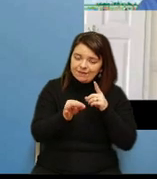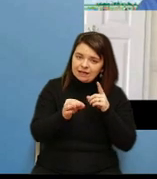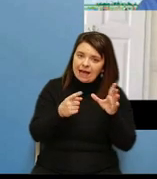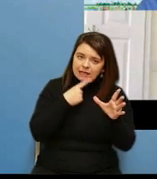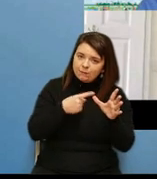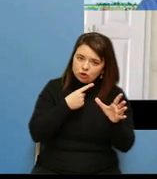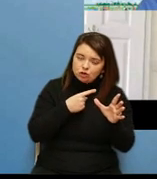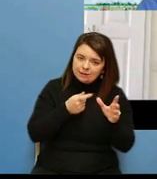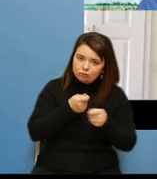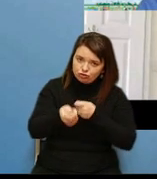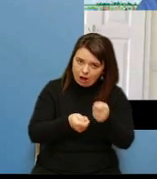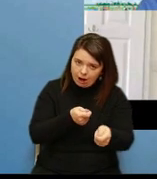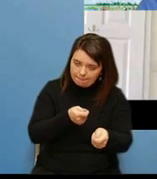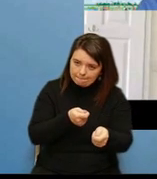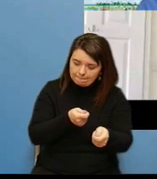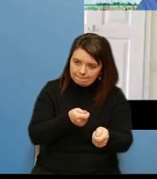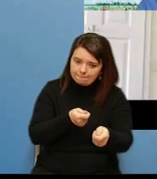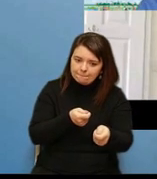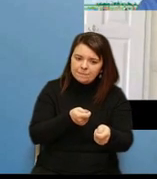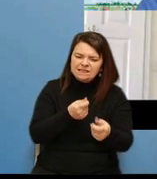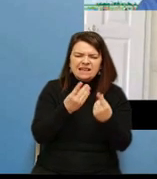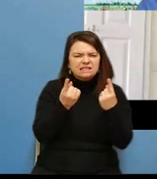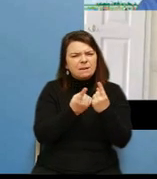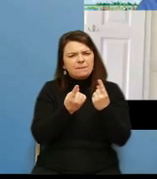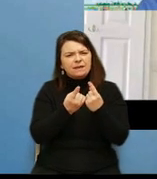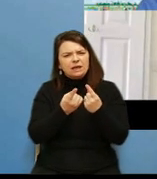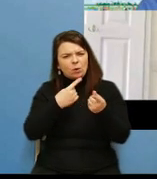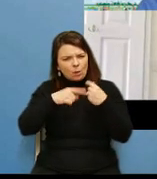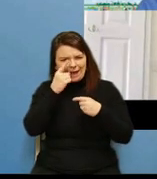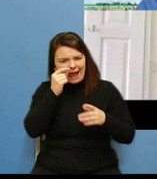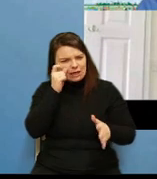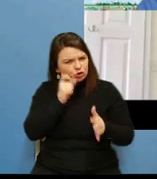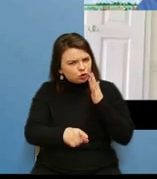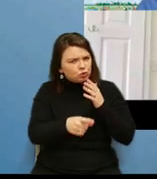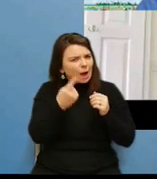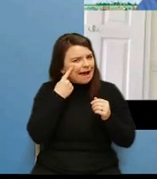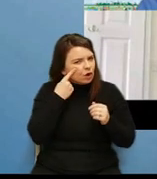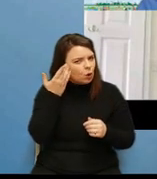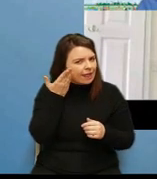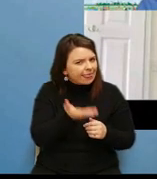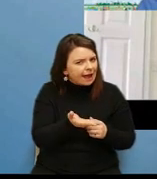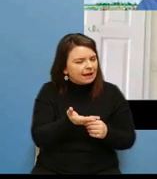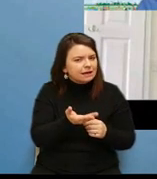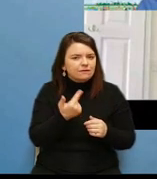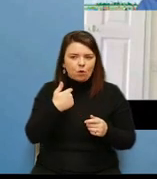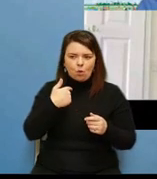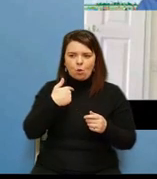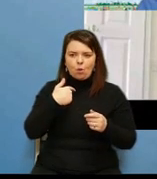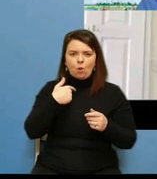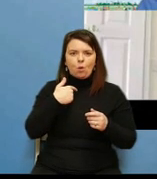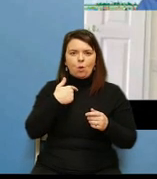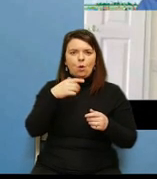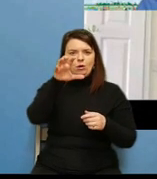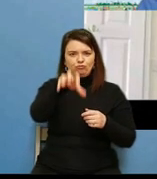around certain antibiotic prescribing, but is there something we can do to look at that